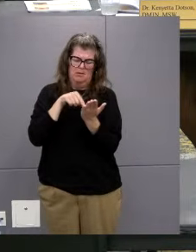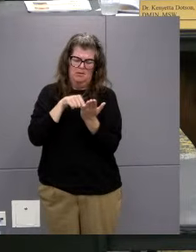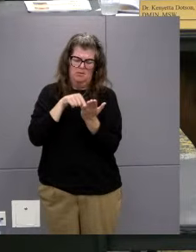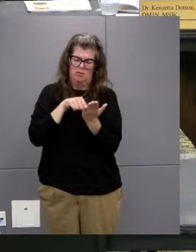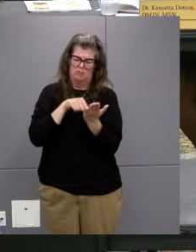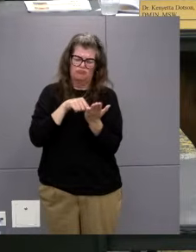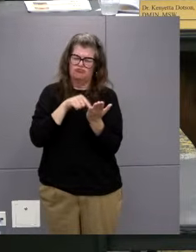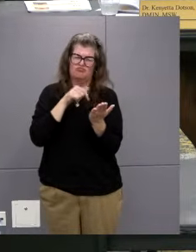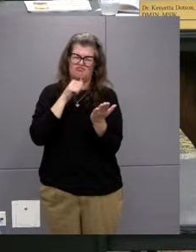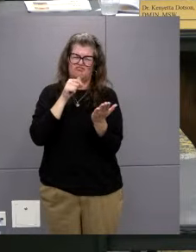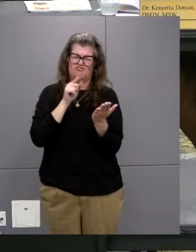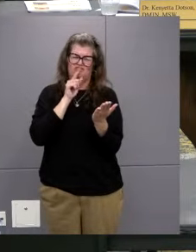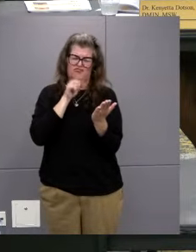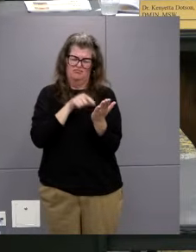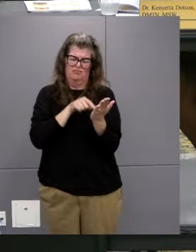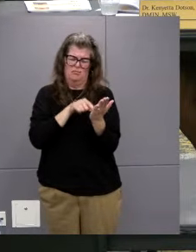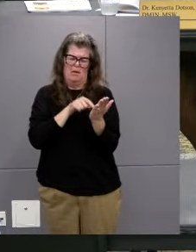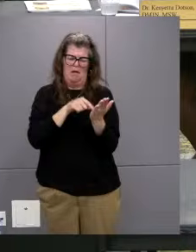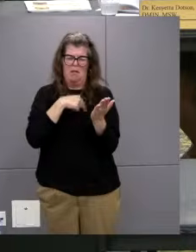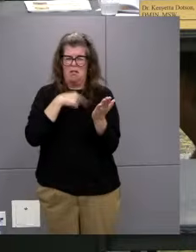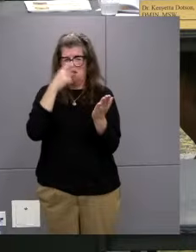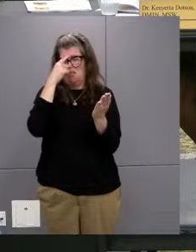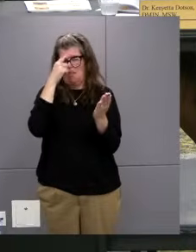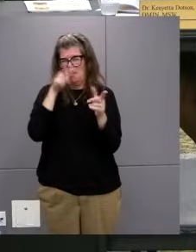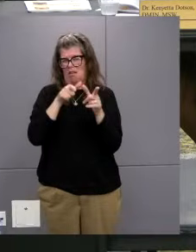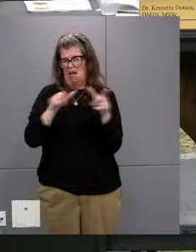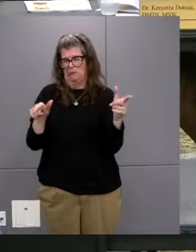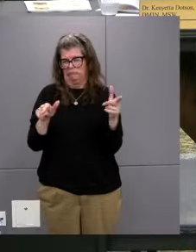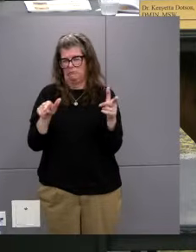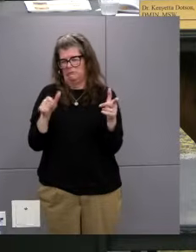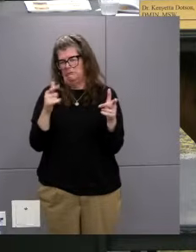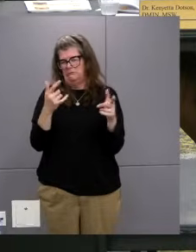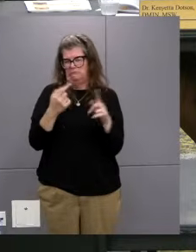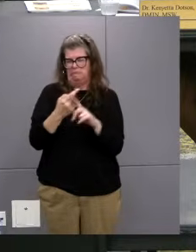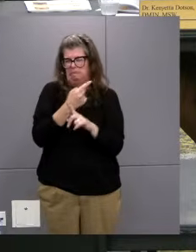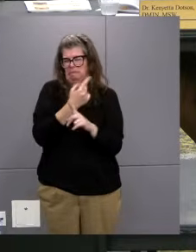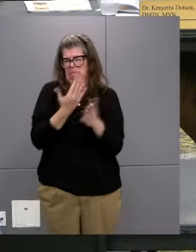I'm not certain of. I think it's just the wording